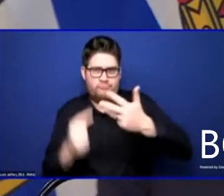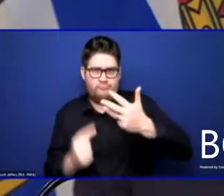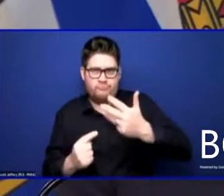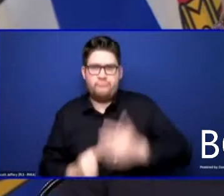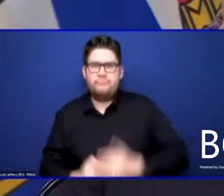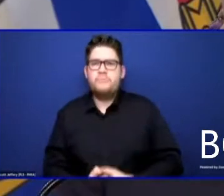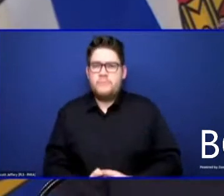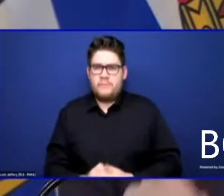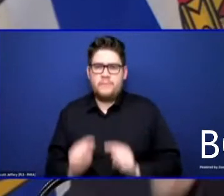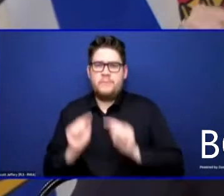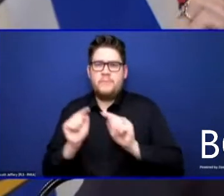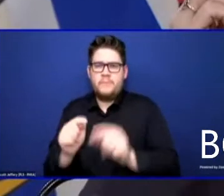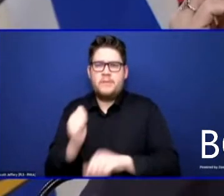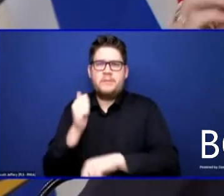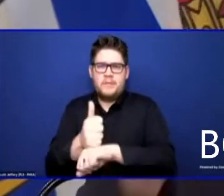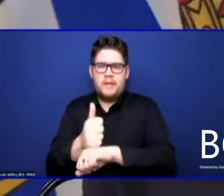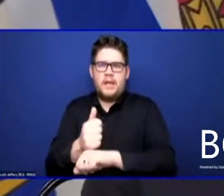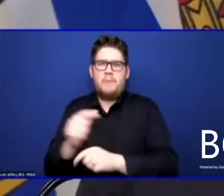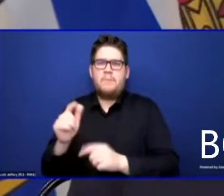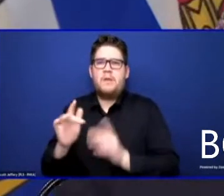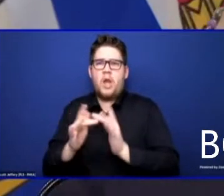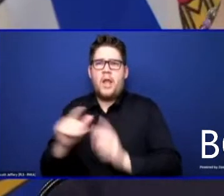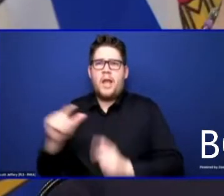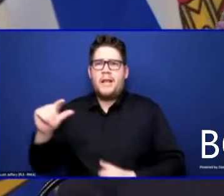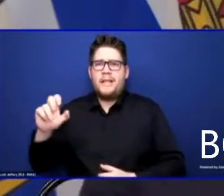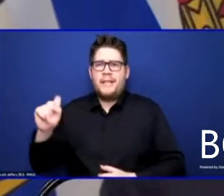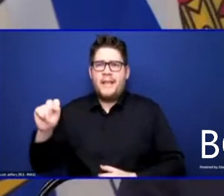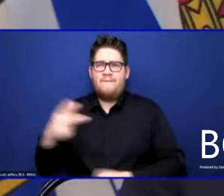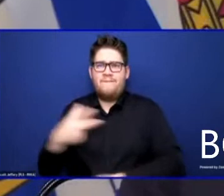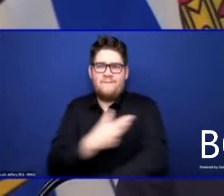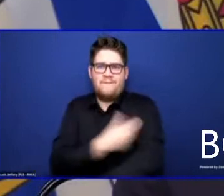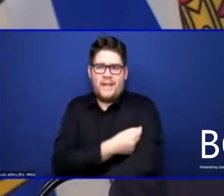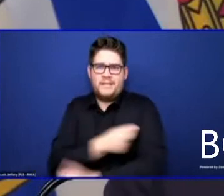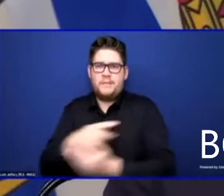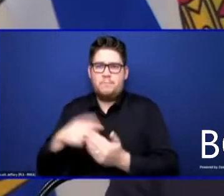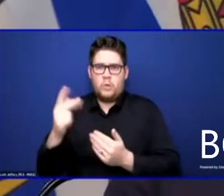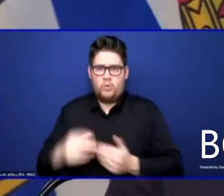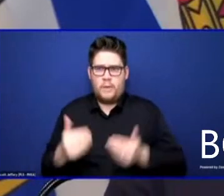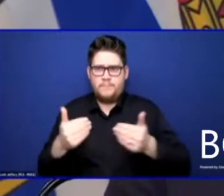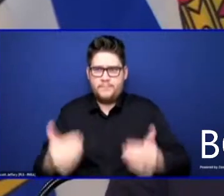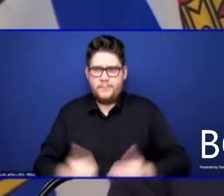Let's move on to our data update for this month.